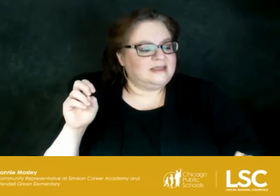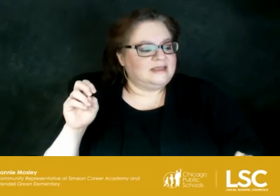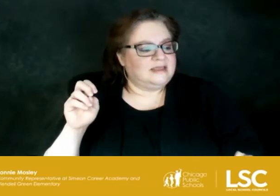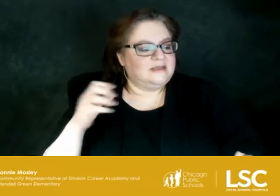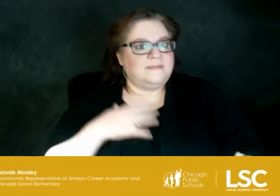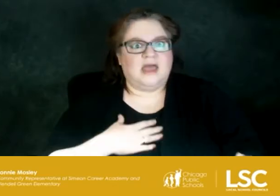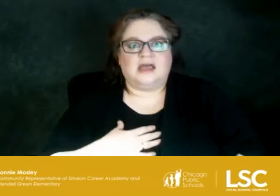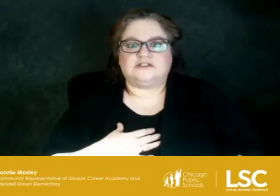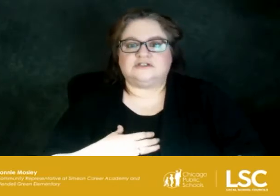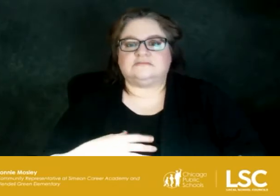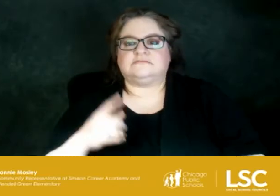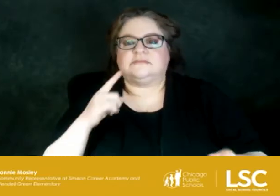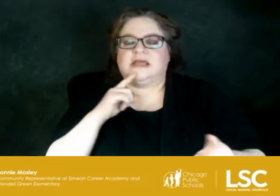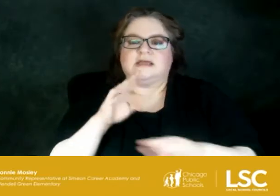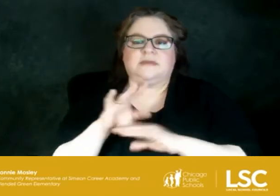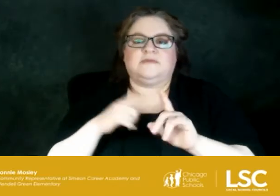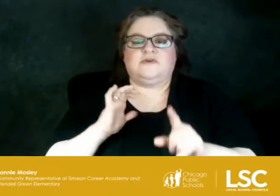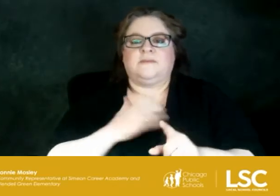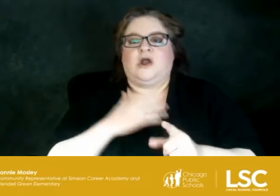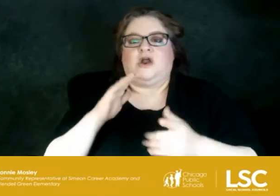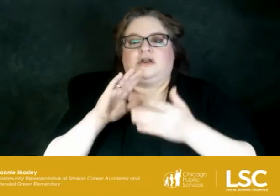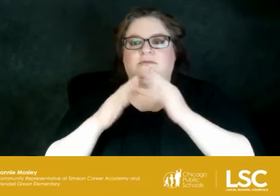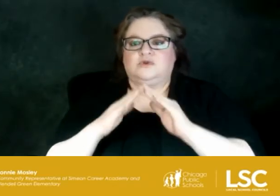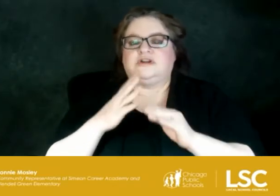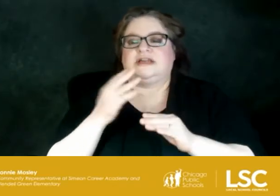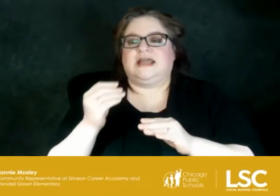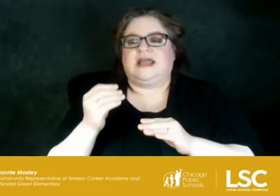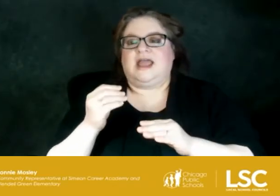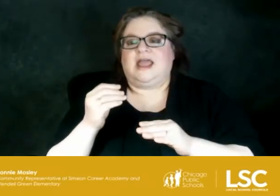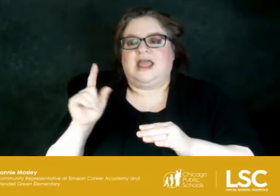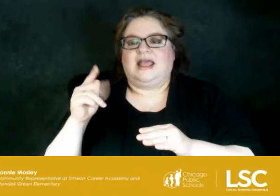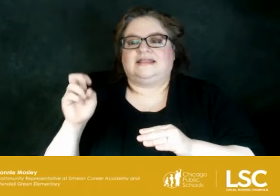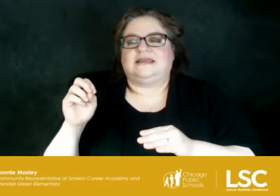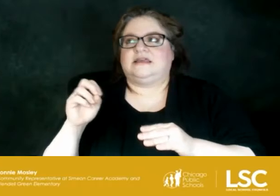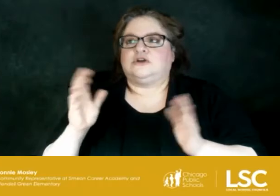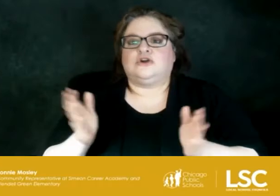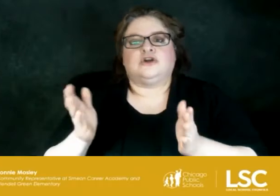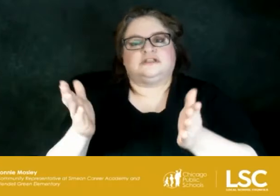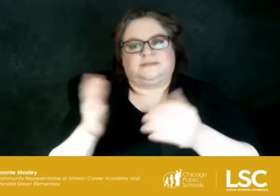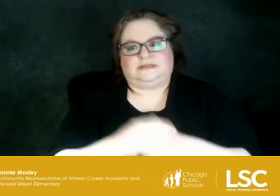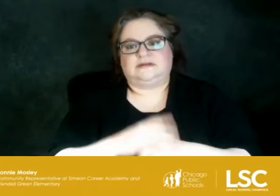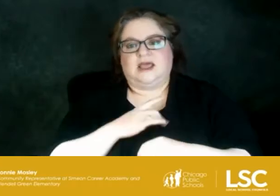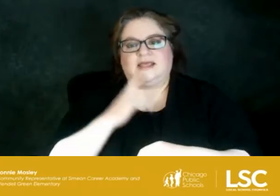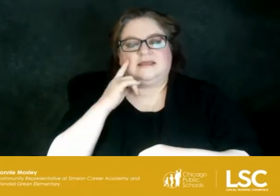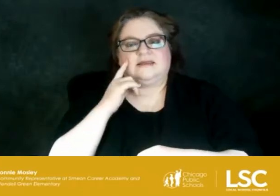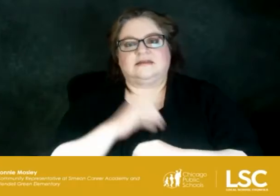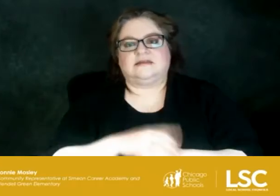passion and the commitment from our community and the encouragement, I think,